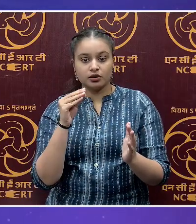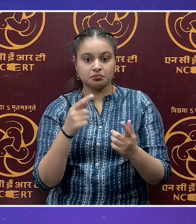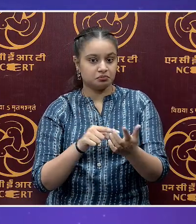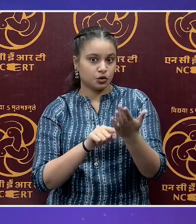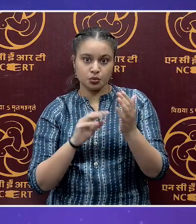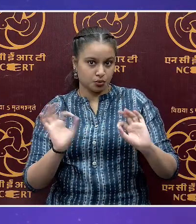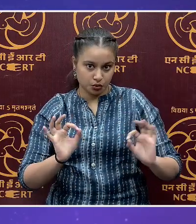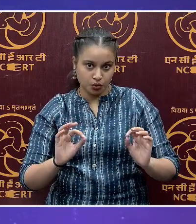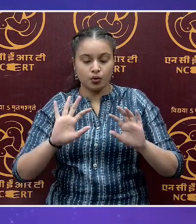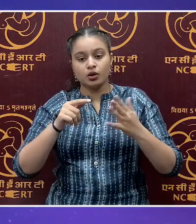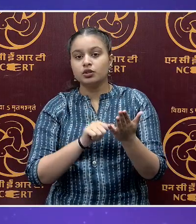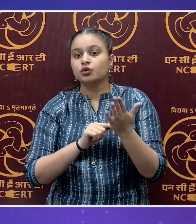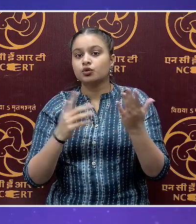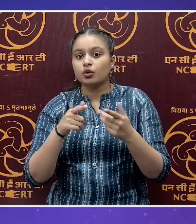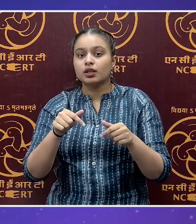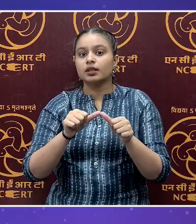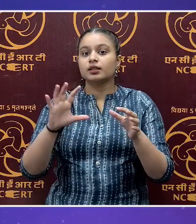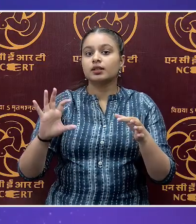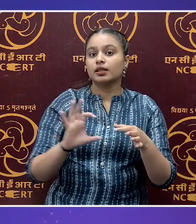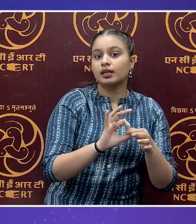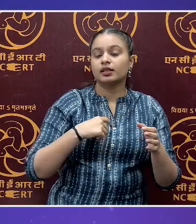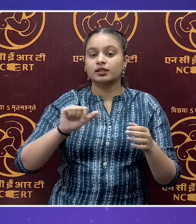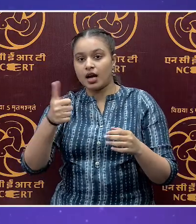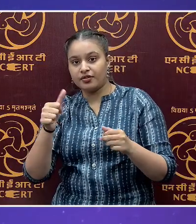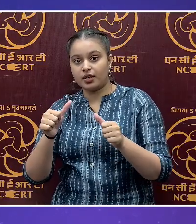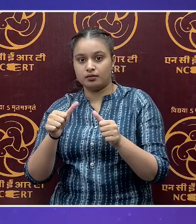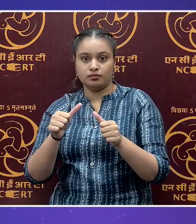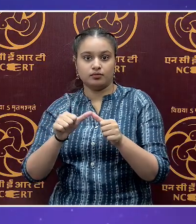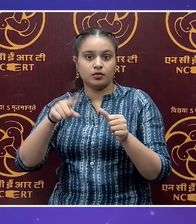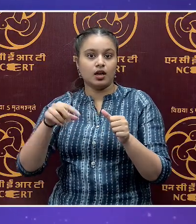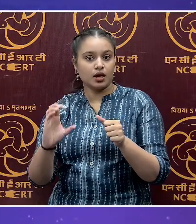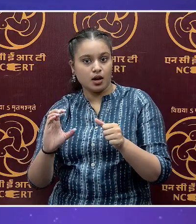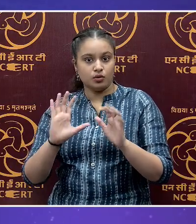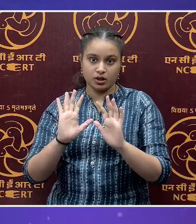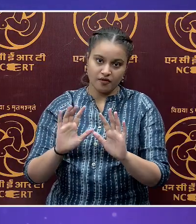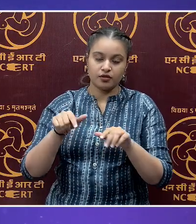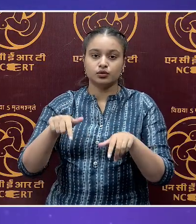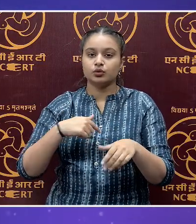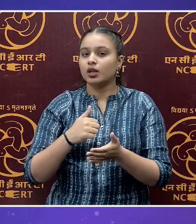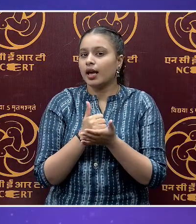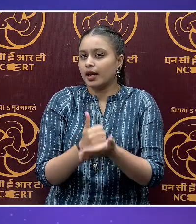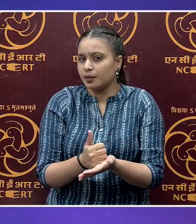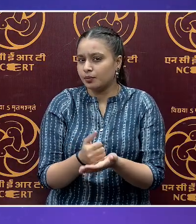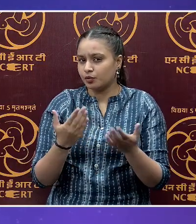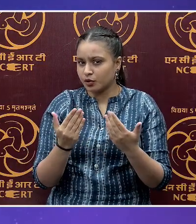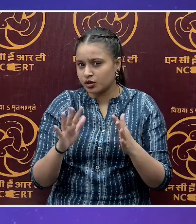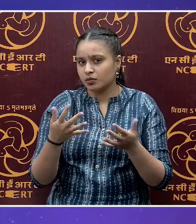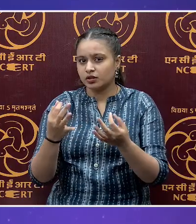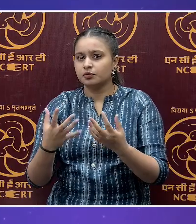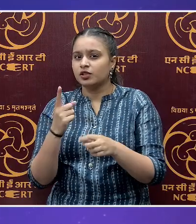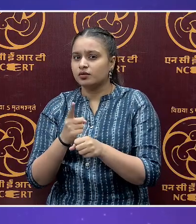and it shows that it is associated to different account. So, is there any possibility that how can we help here to special